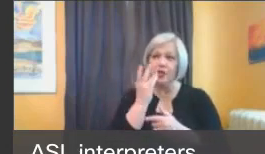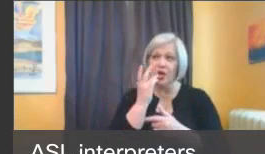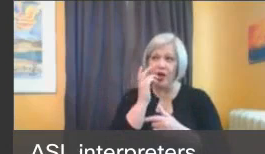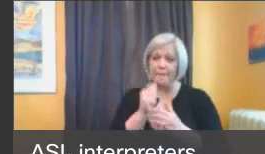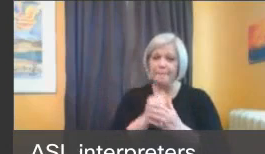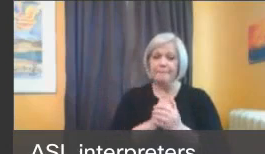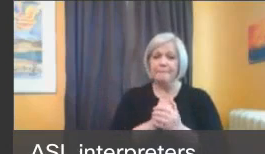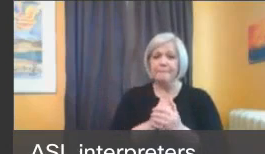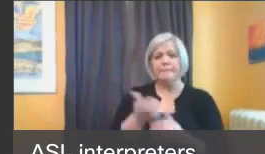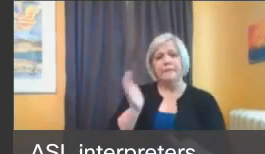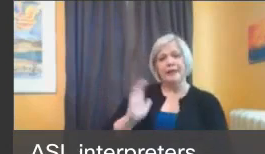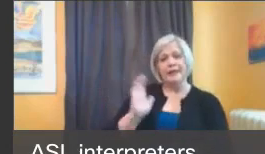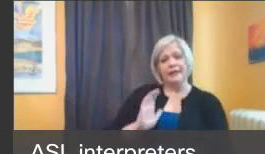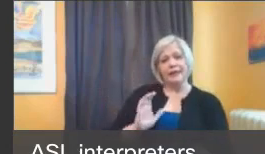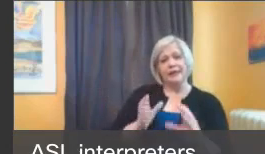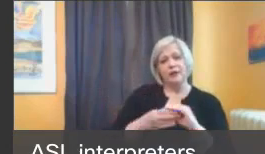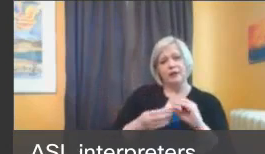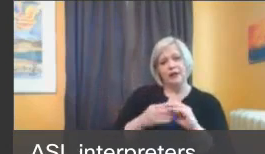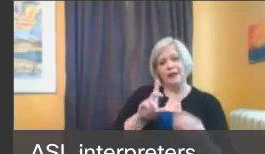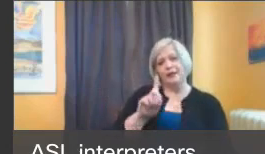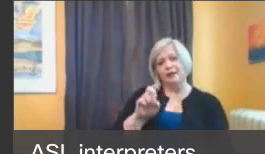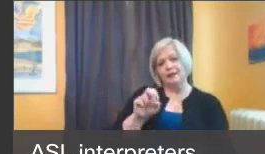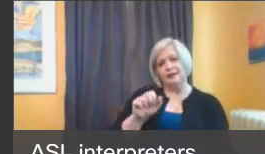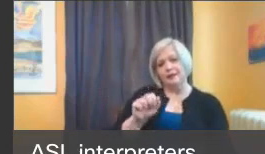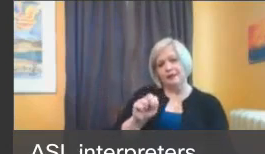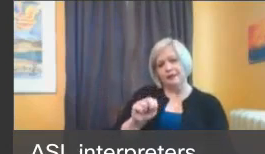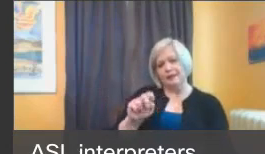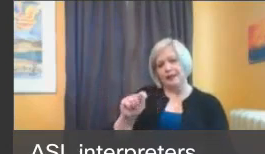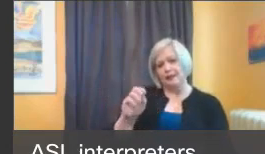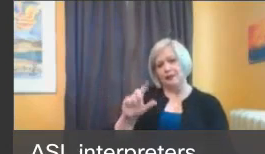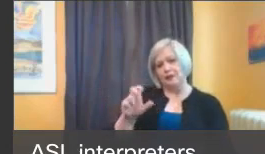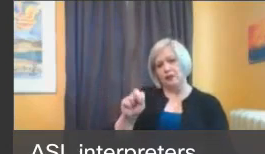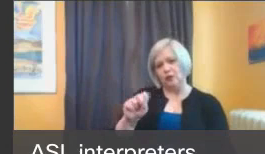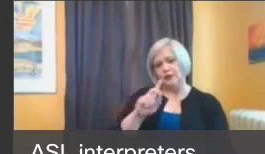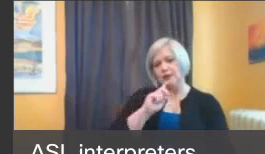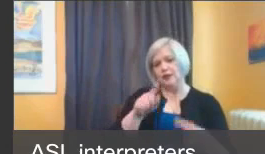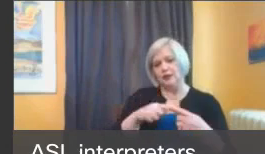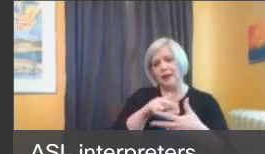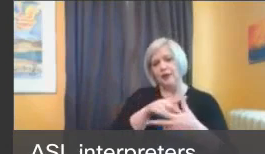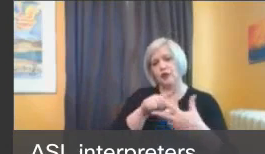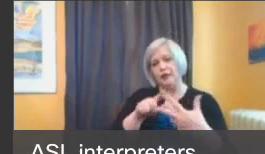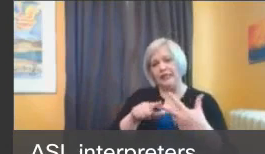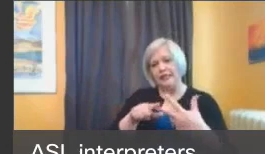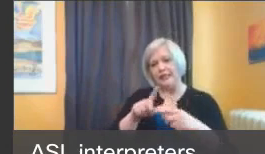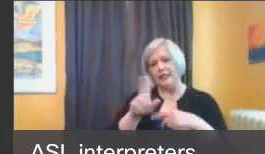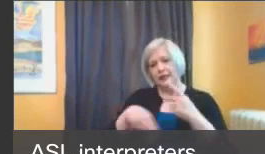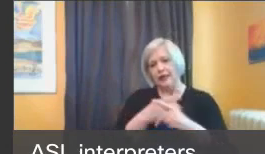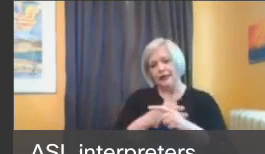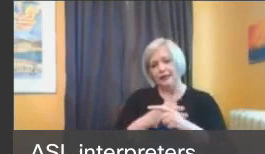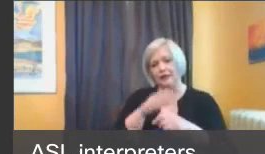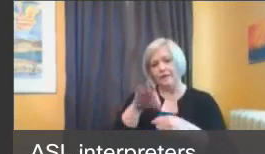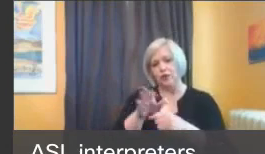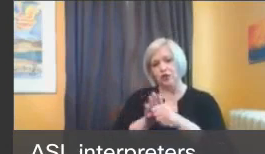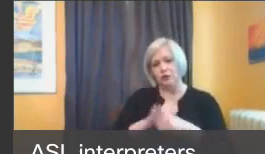Dean Tolson, we had a reference to three types of suppression of votes, and one